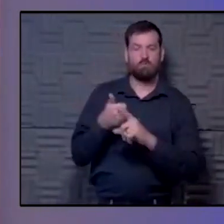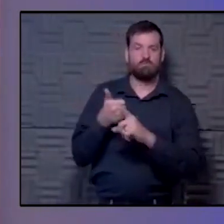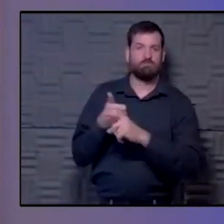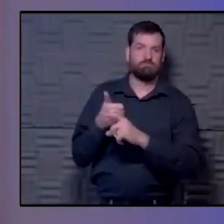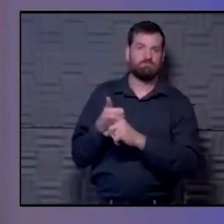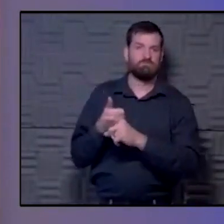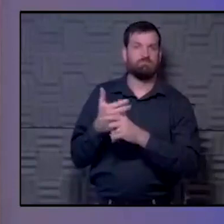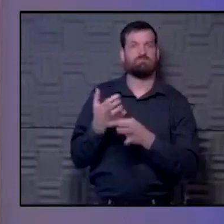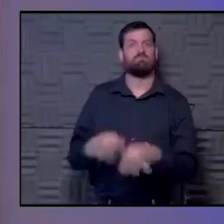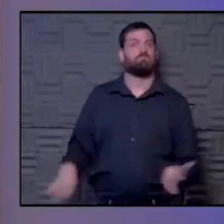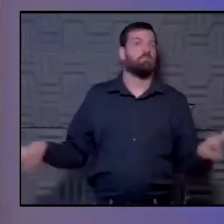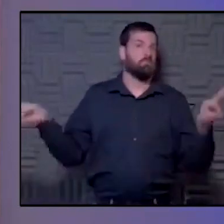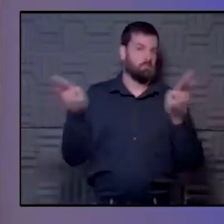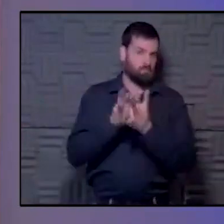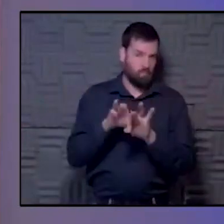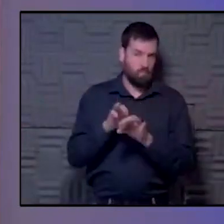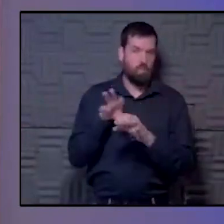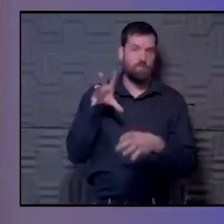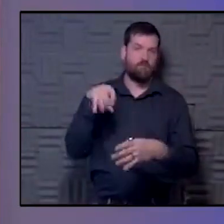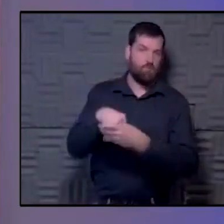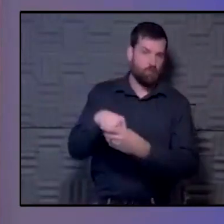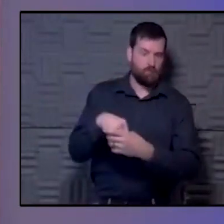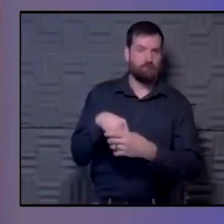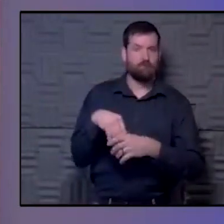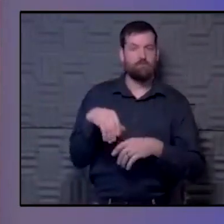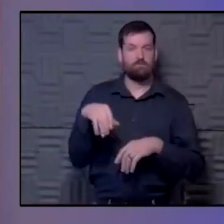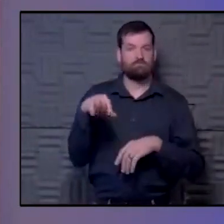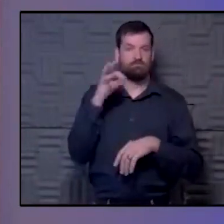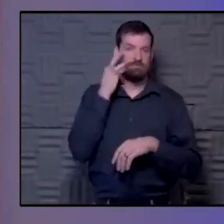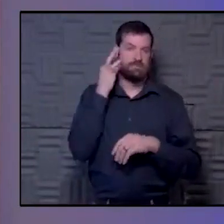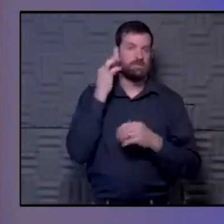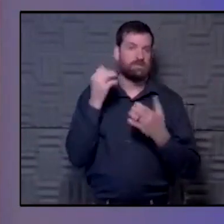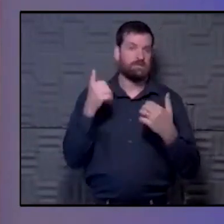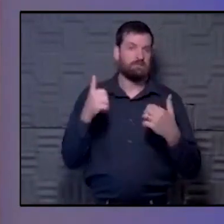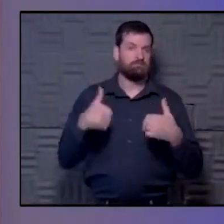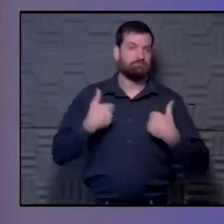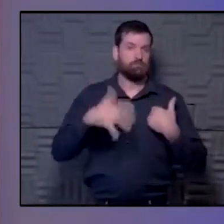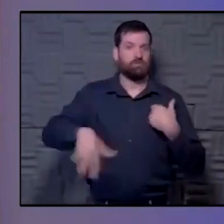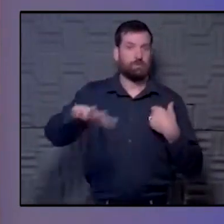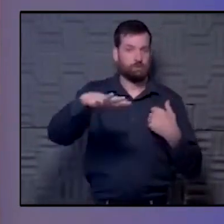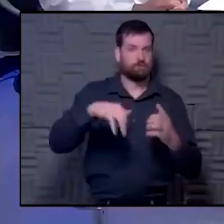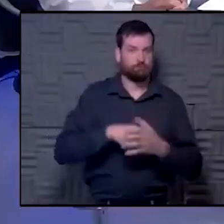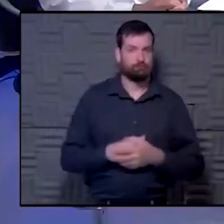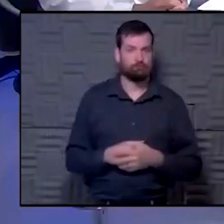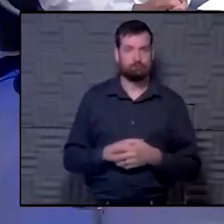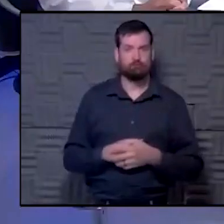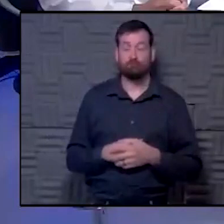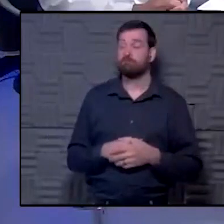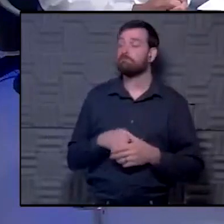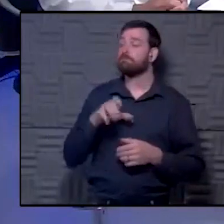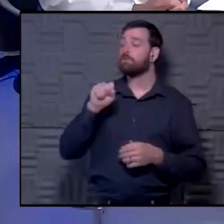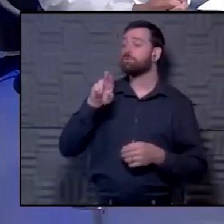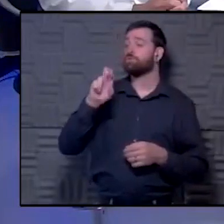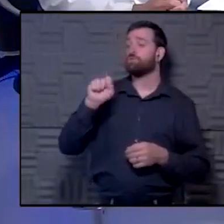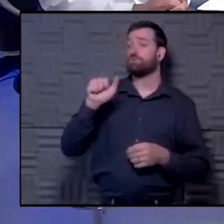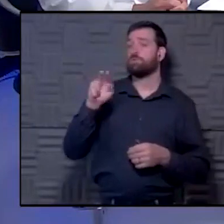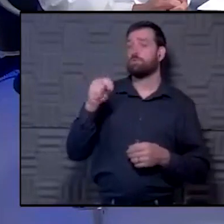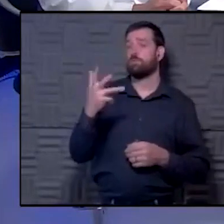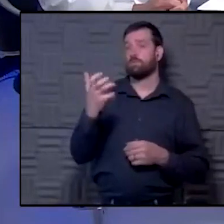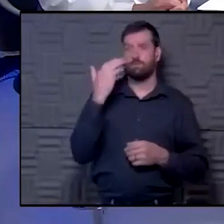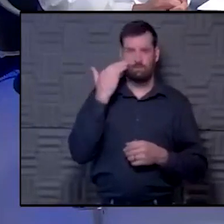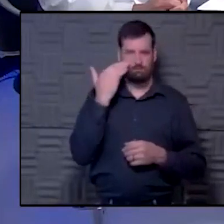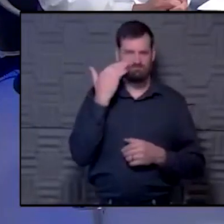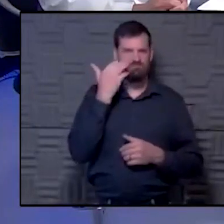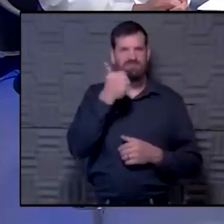an important part of the response in the Indian reservations. Very important. Susan wants to know, are there